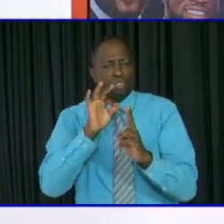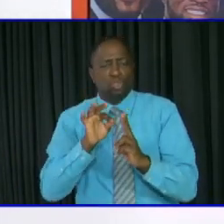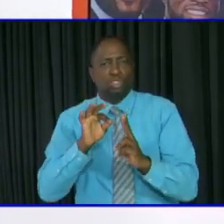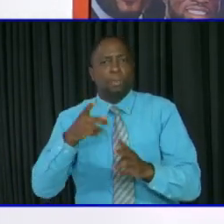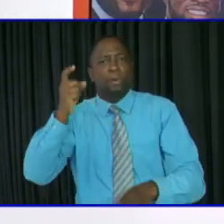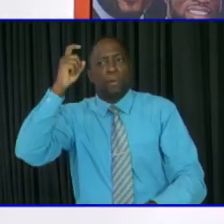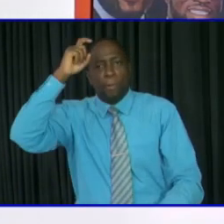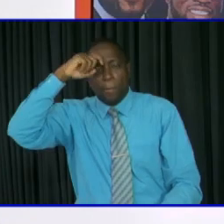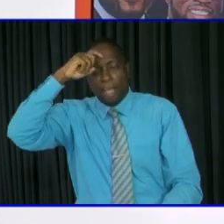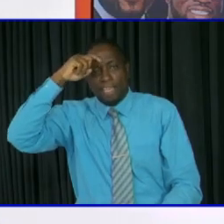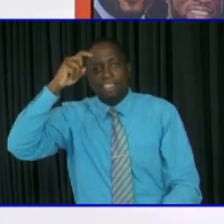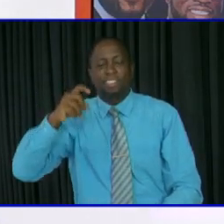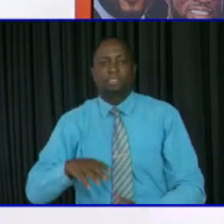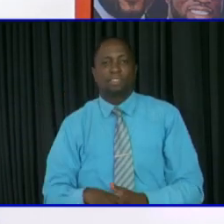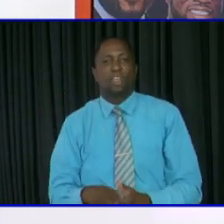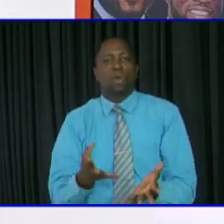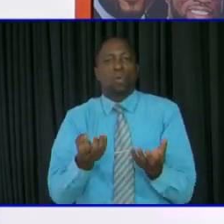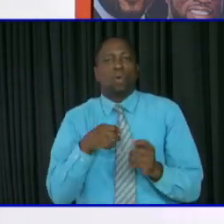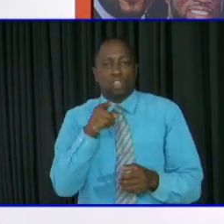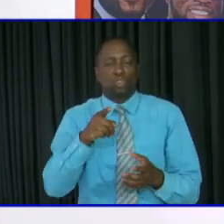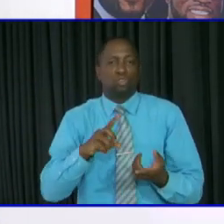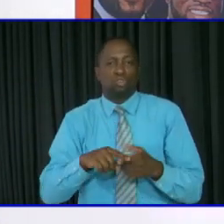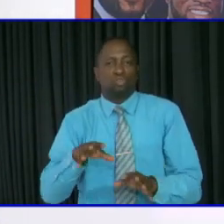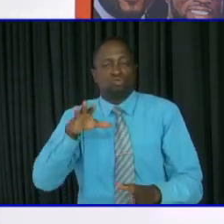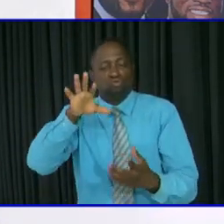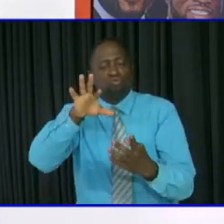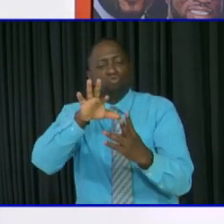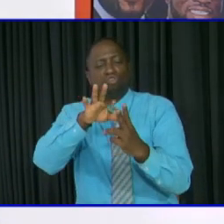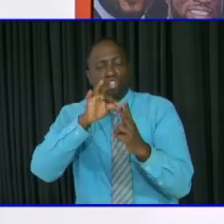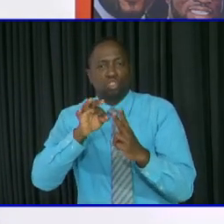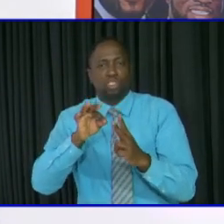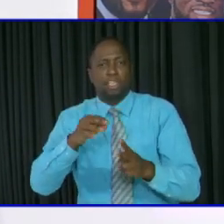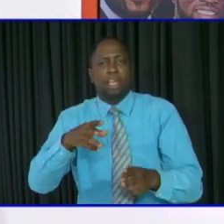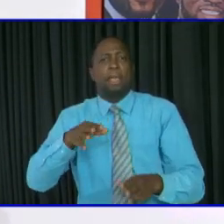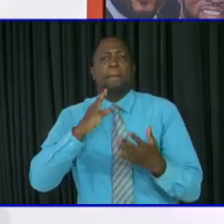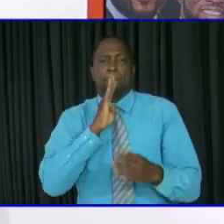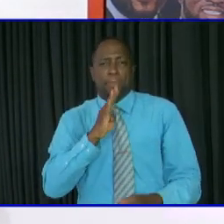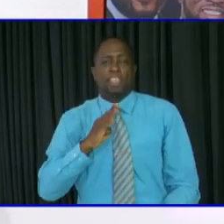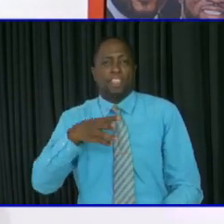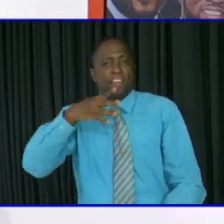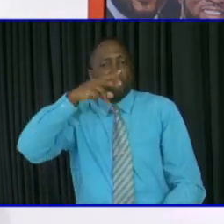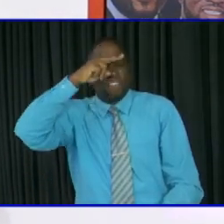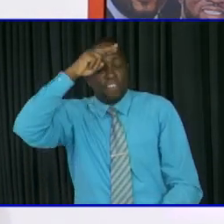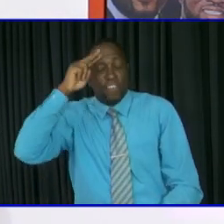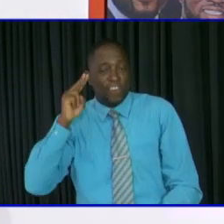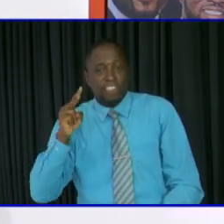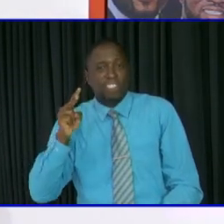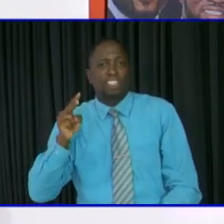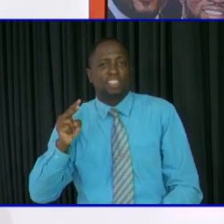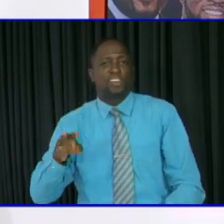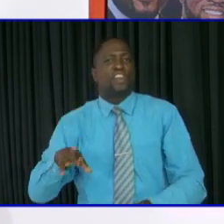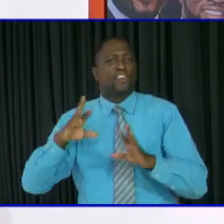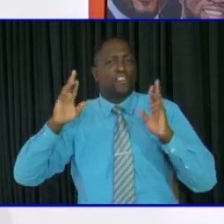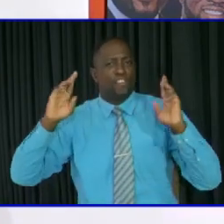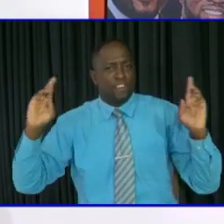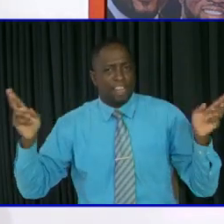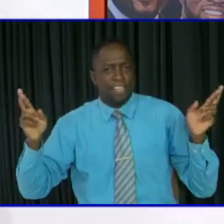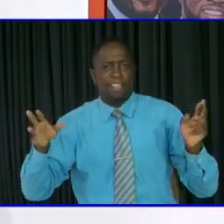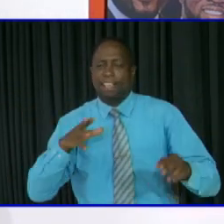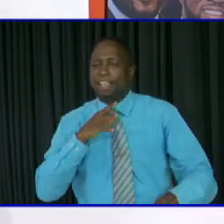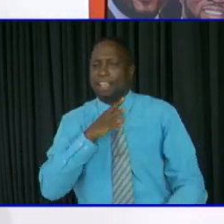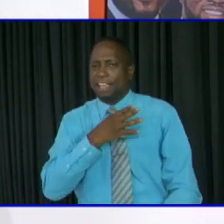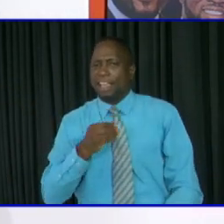otherwise. I want you to choose to be a virgin who is ready and not a virgin who